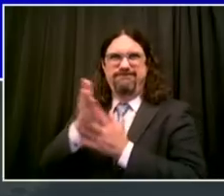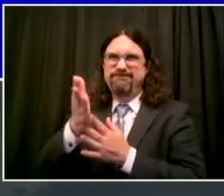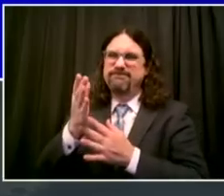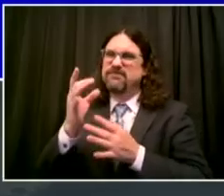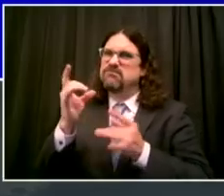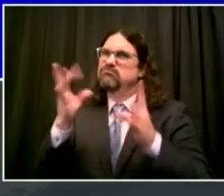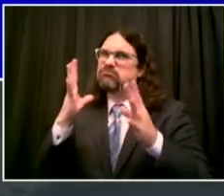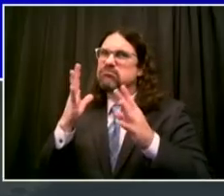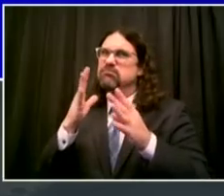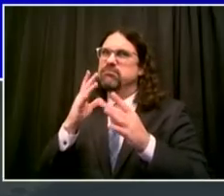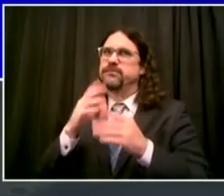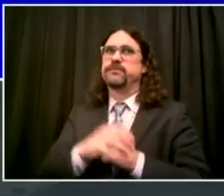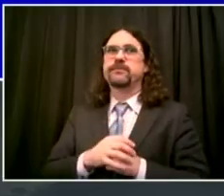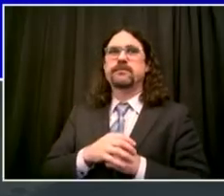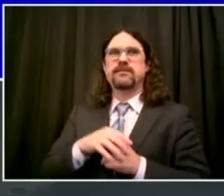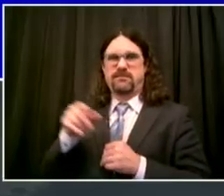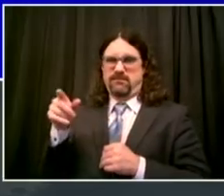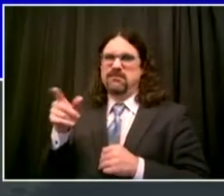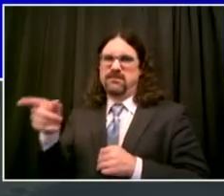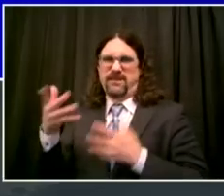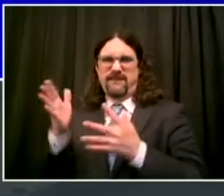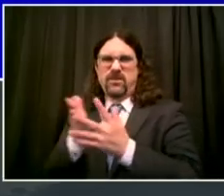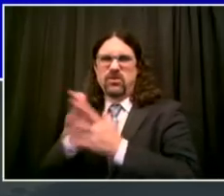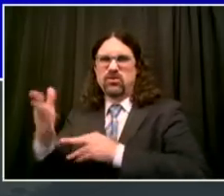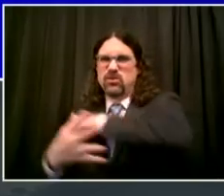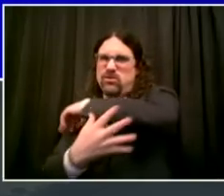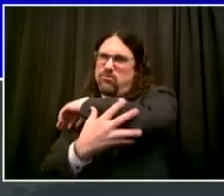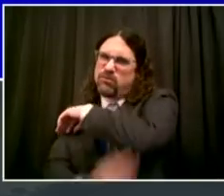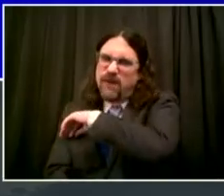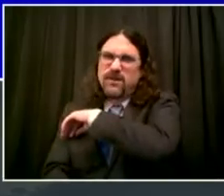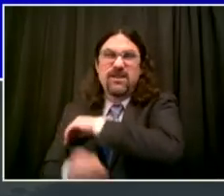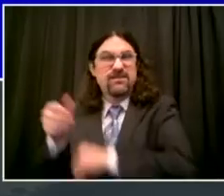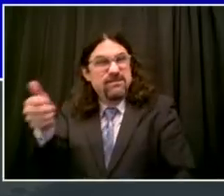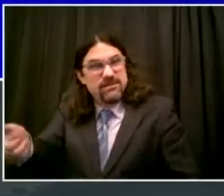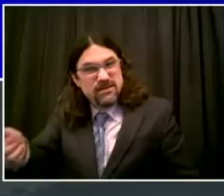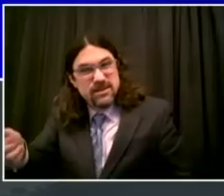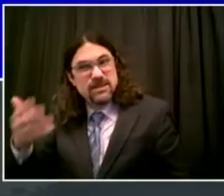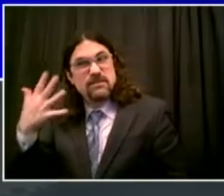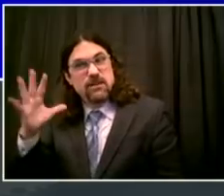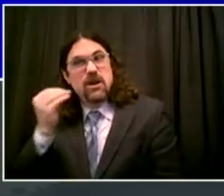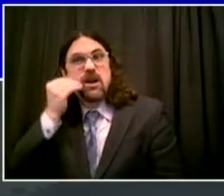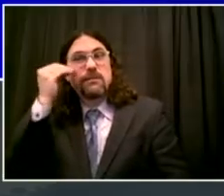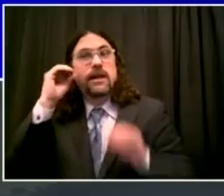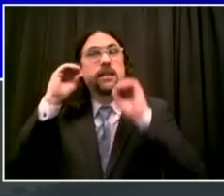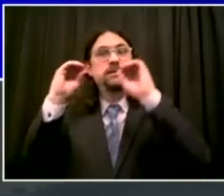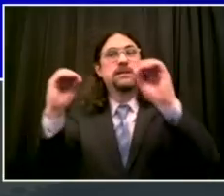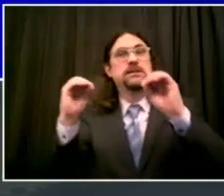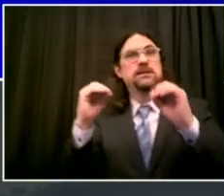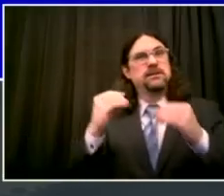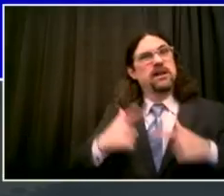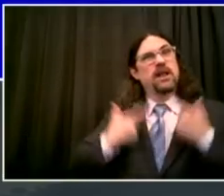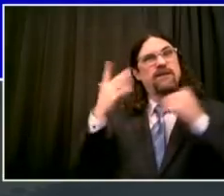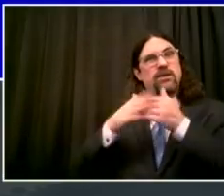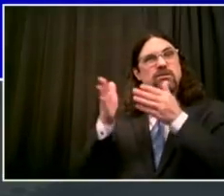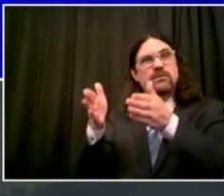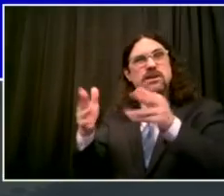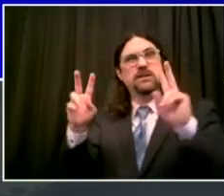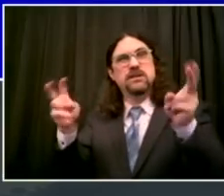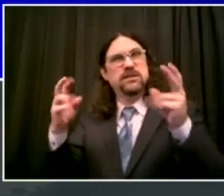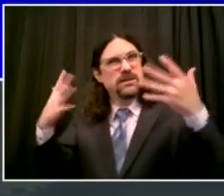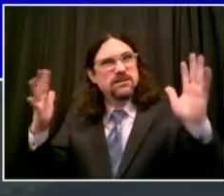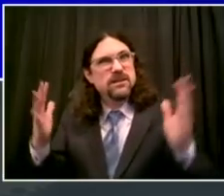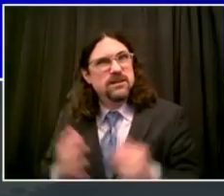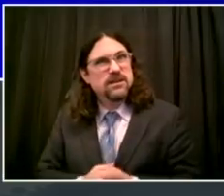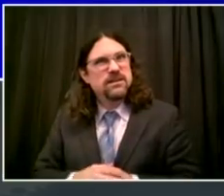period of her life. She took all that pain, all that challenge, and turned it into a deep desire to help